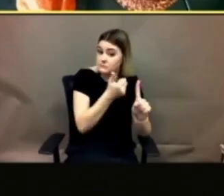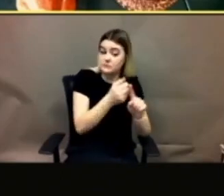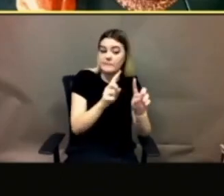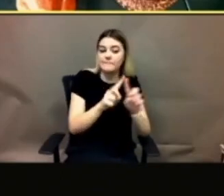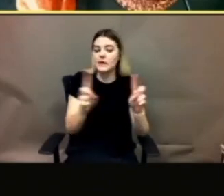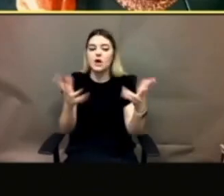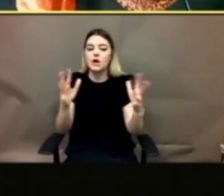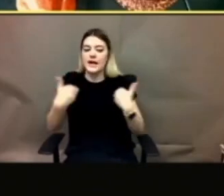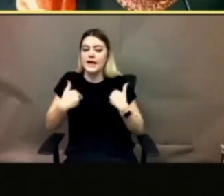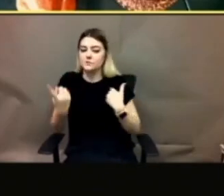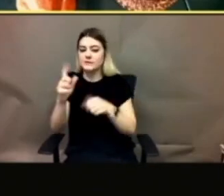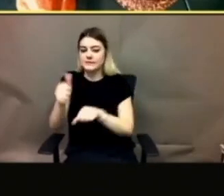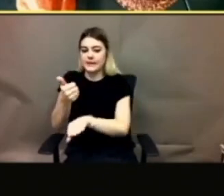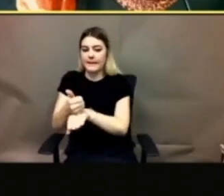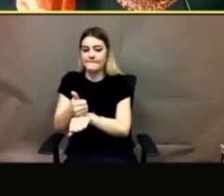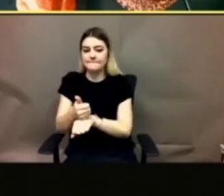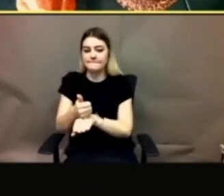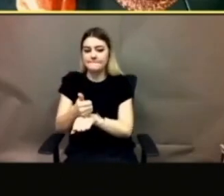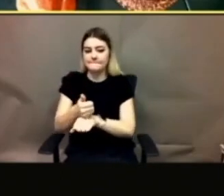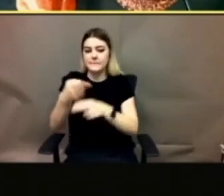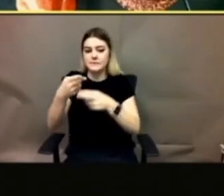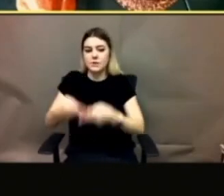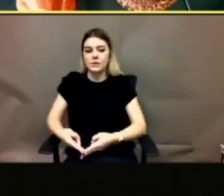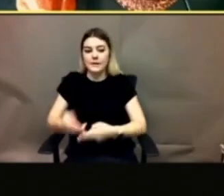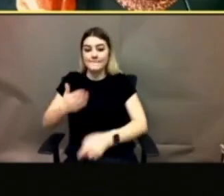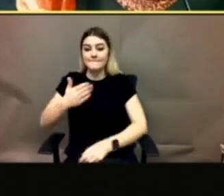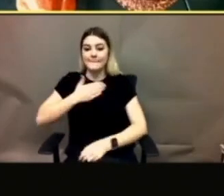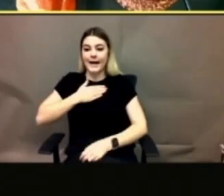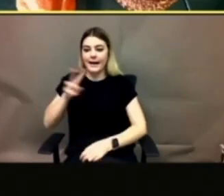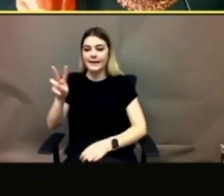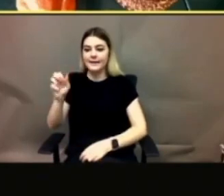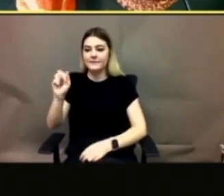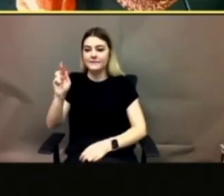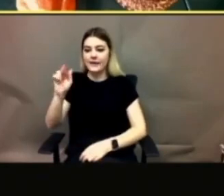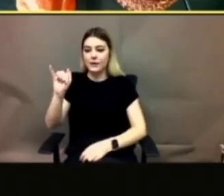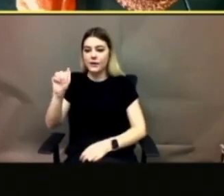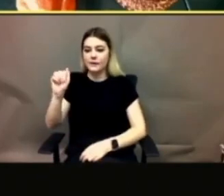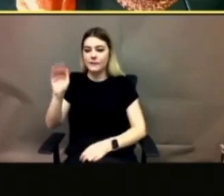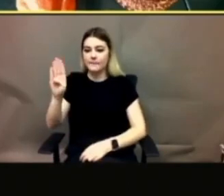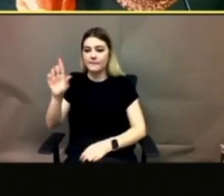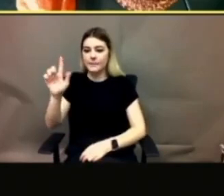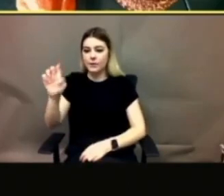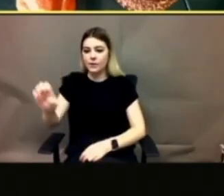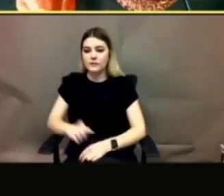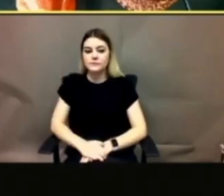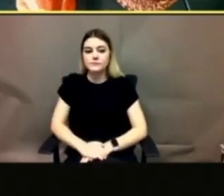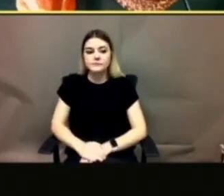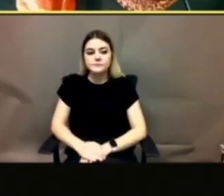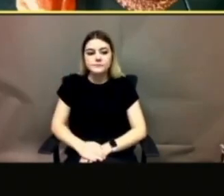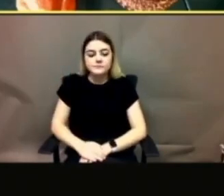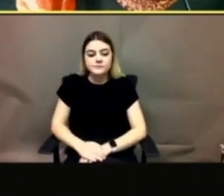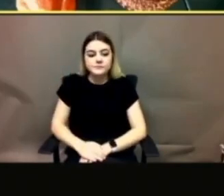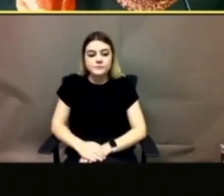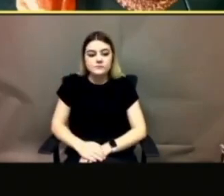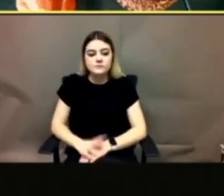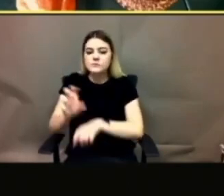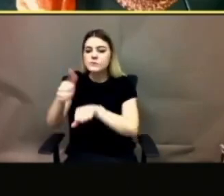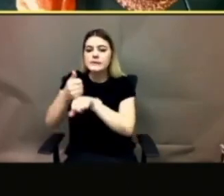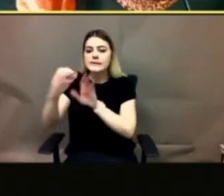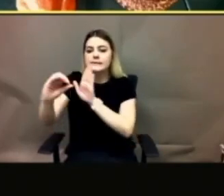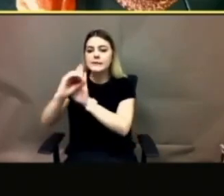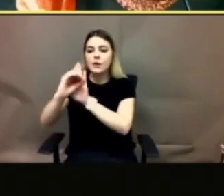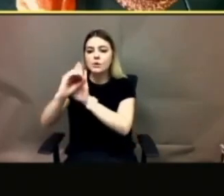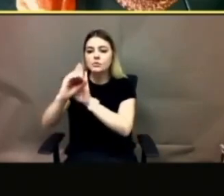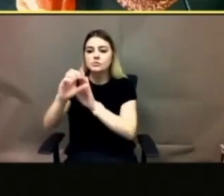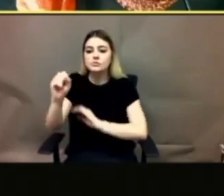variable. If I check this box, you can see my variable over here is set to 0. So all I have to